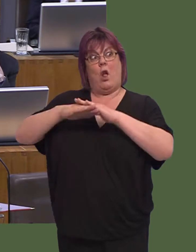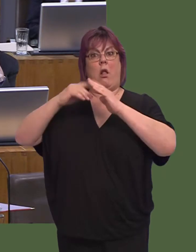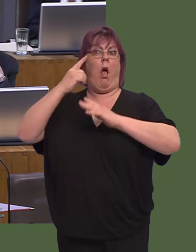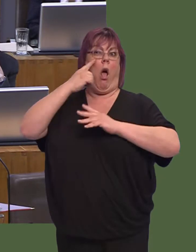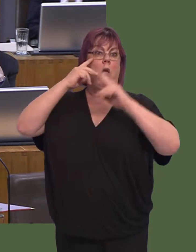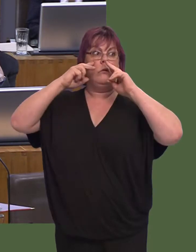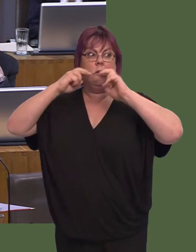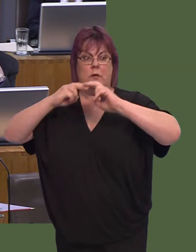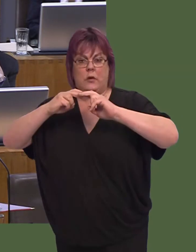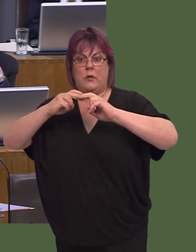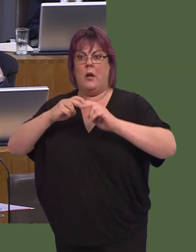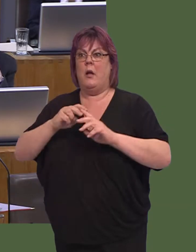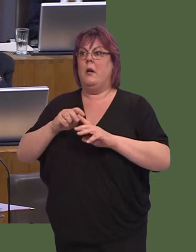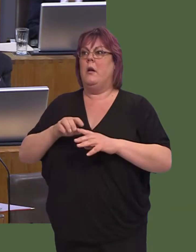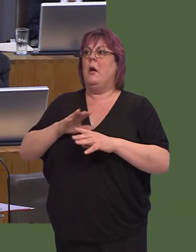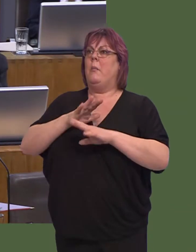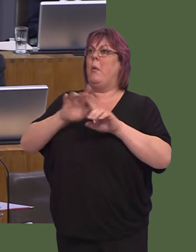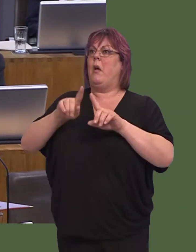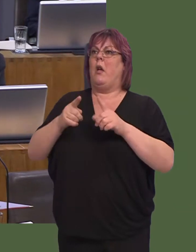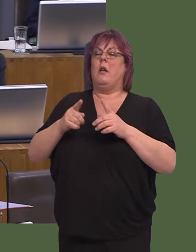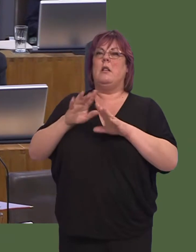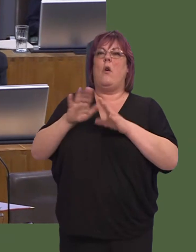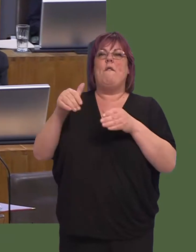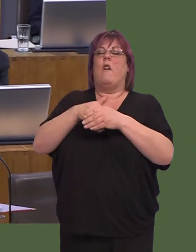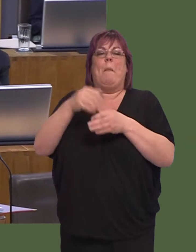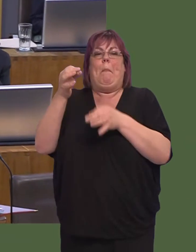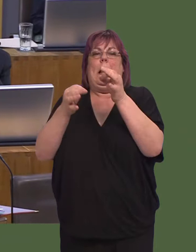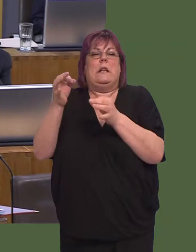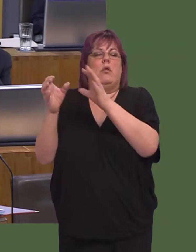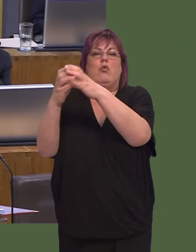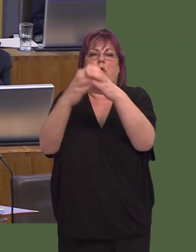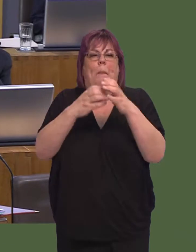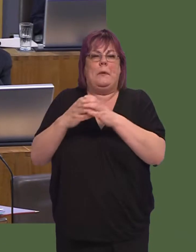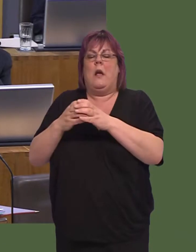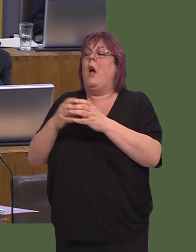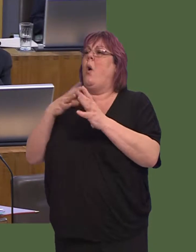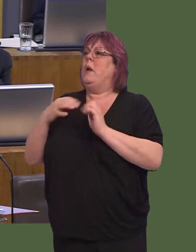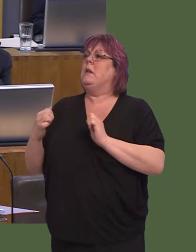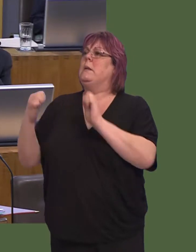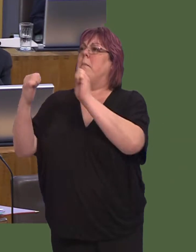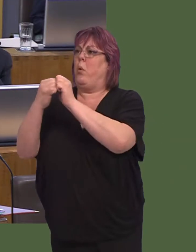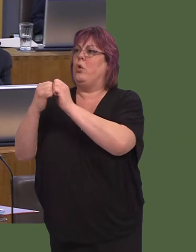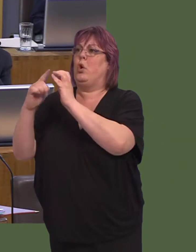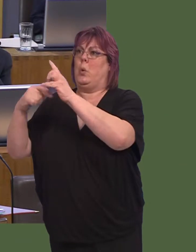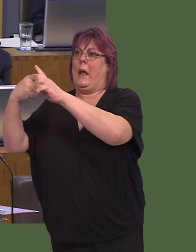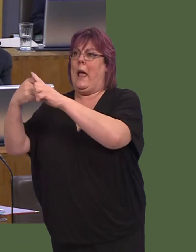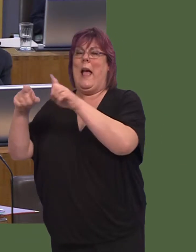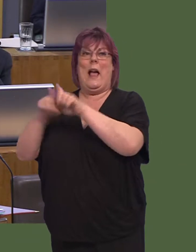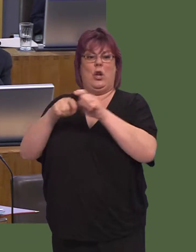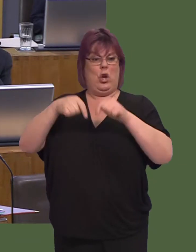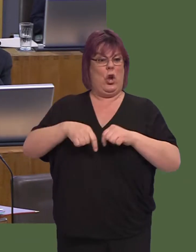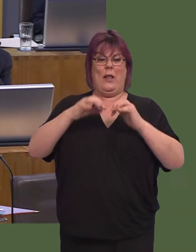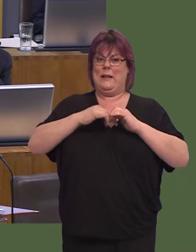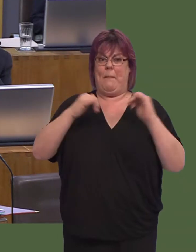investigation. I know that on a non-partisan basis there is support for that both in the House of Commons and indeed I'm sure here in